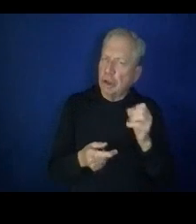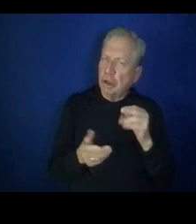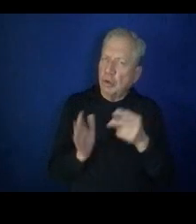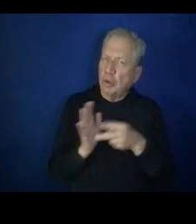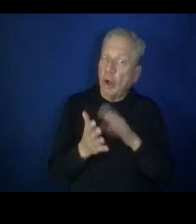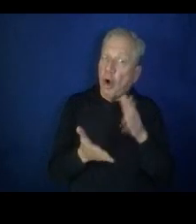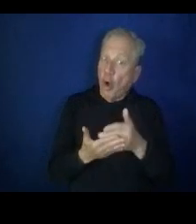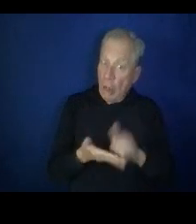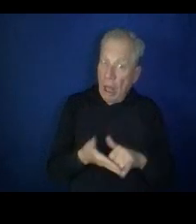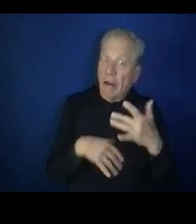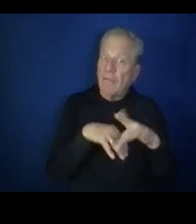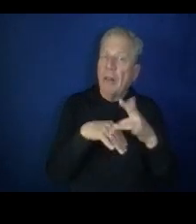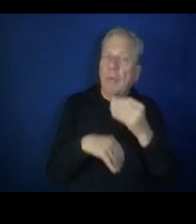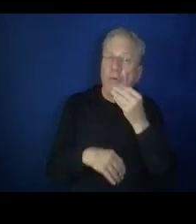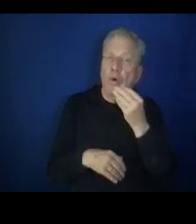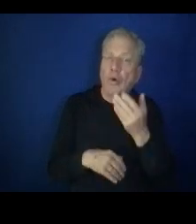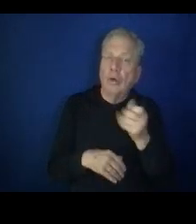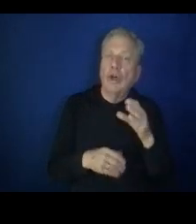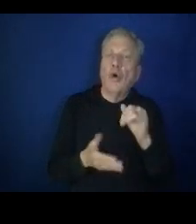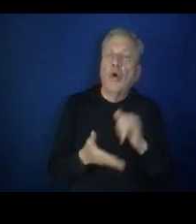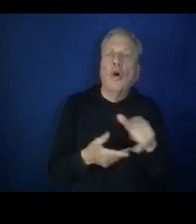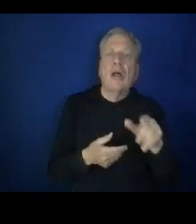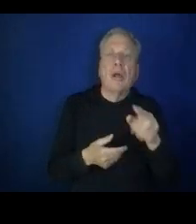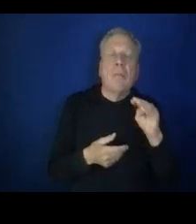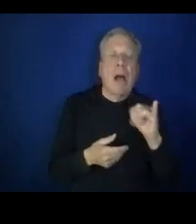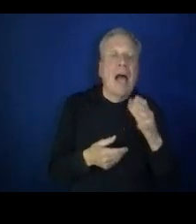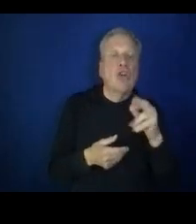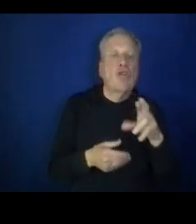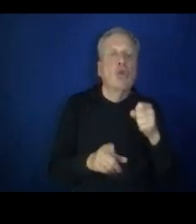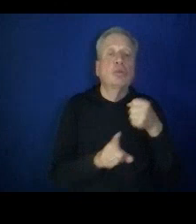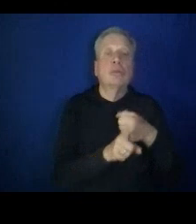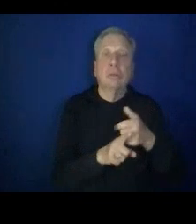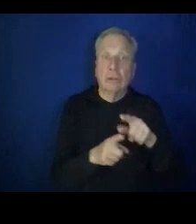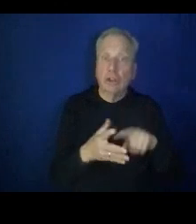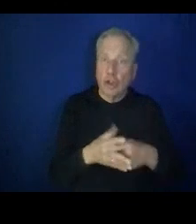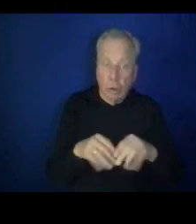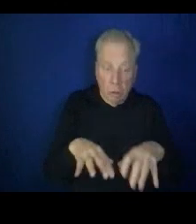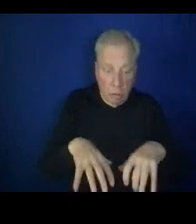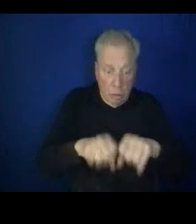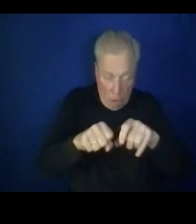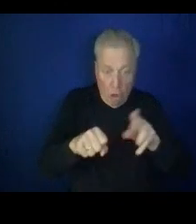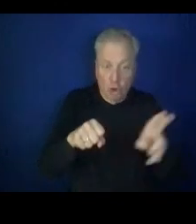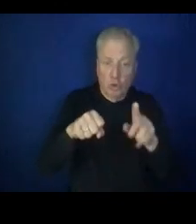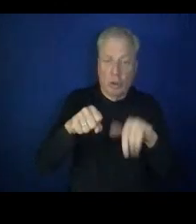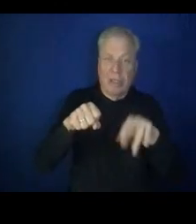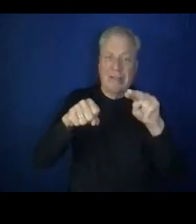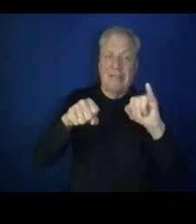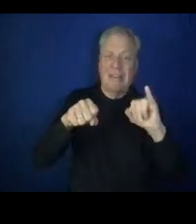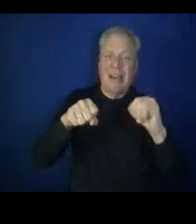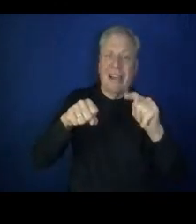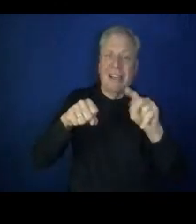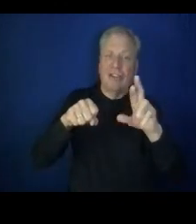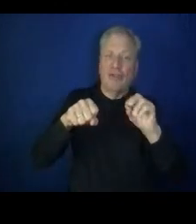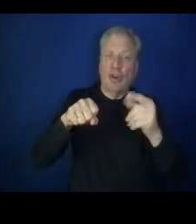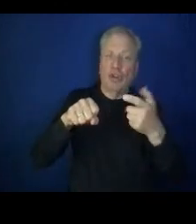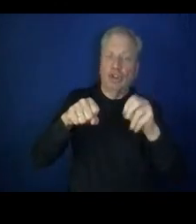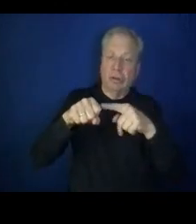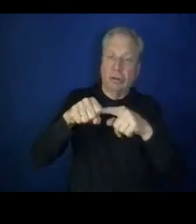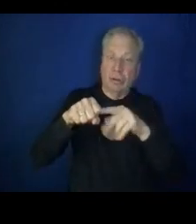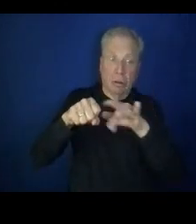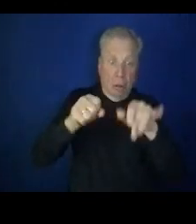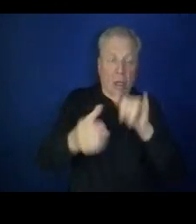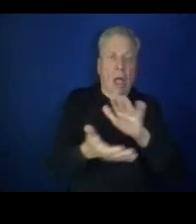food. And then the microbes in turn start taking that nitrogen, which is in an organic form, so a complex